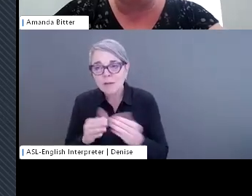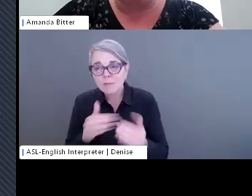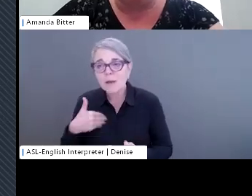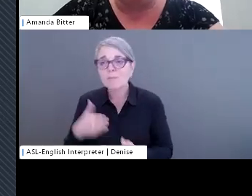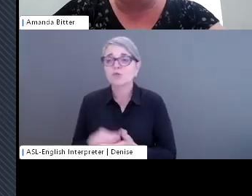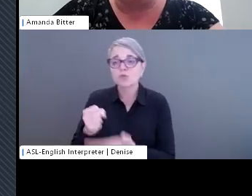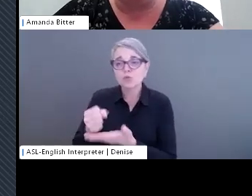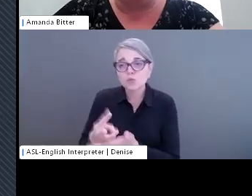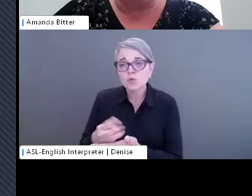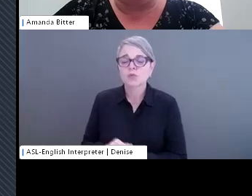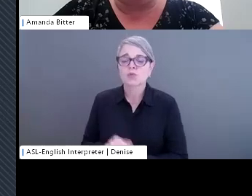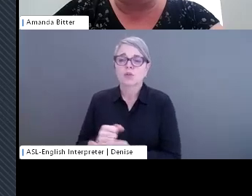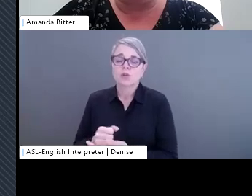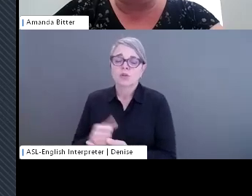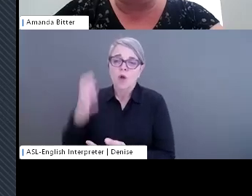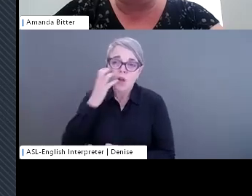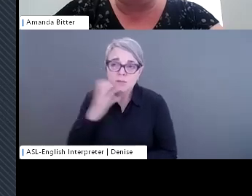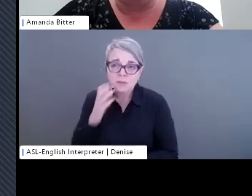staff. And